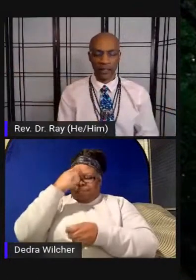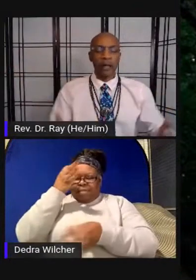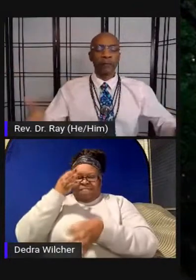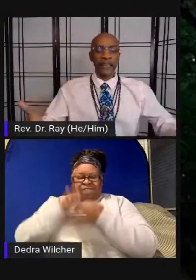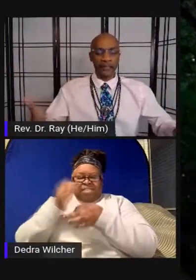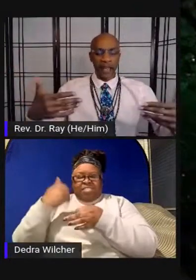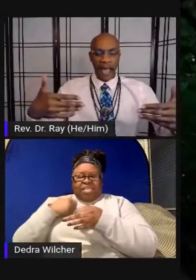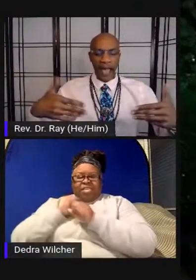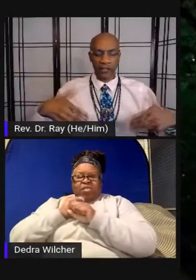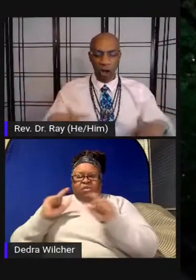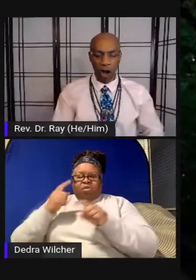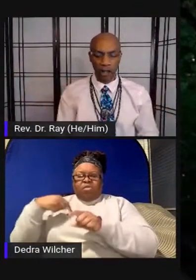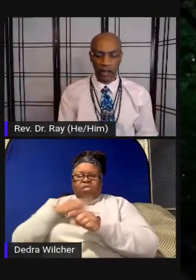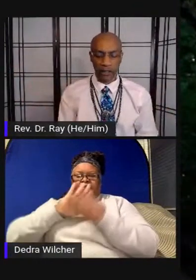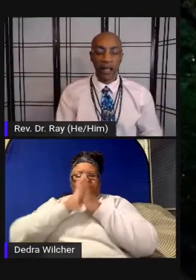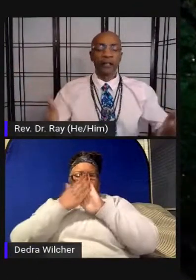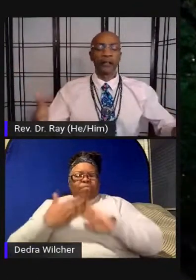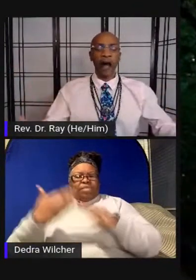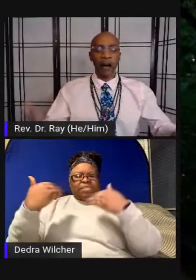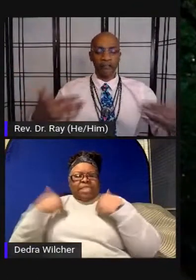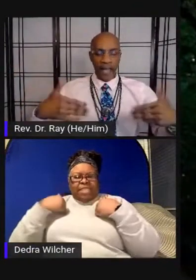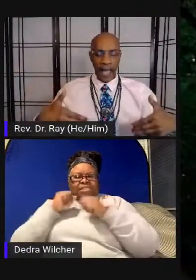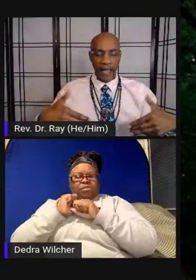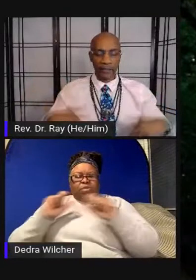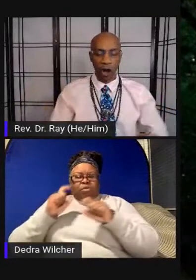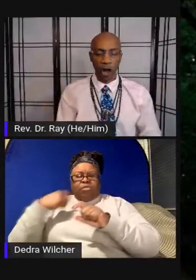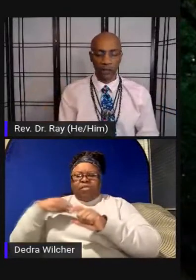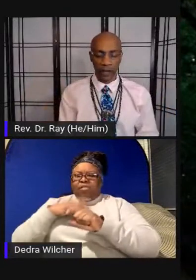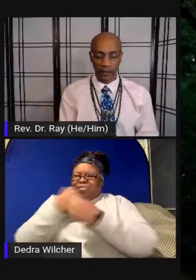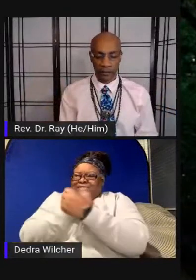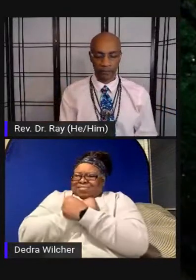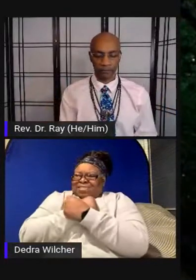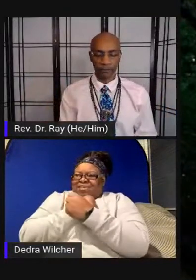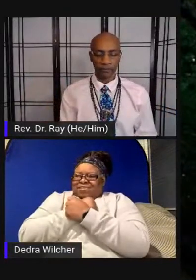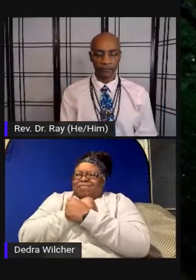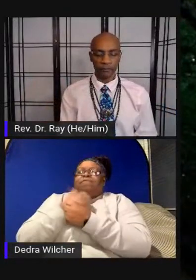of us. Peace has all of us. Love has all of us.